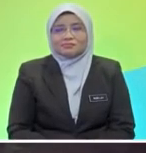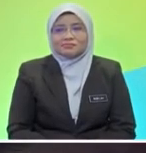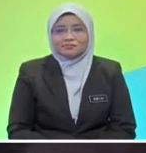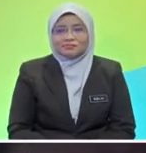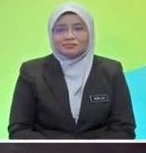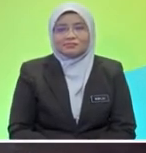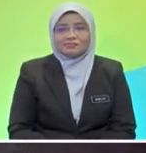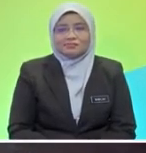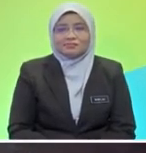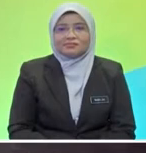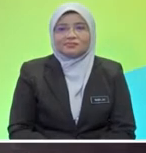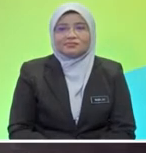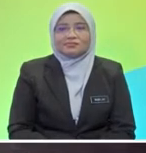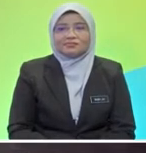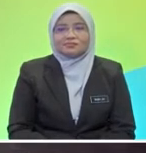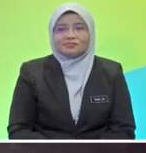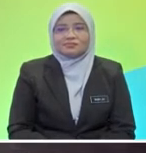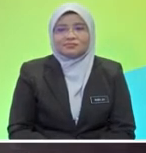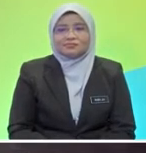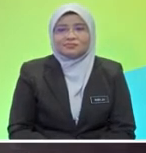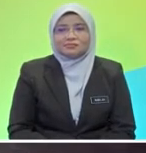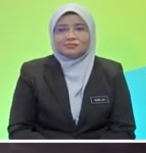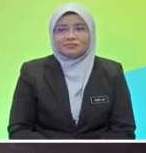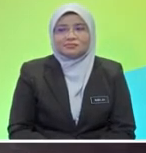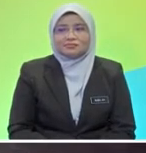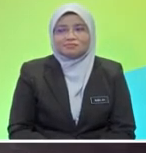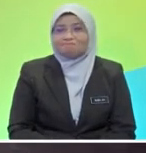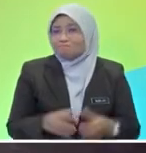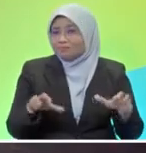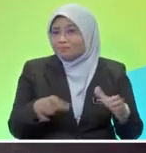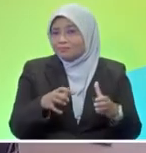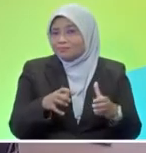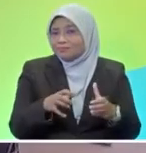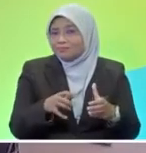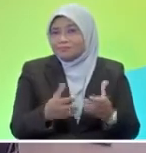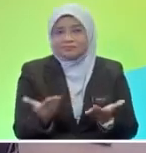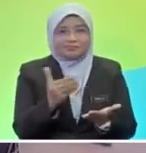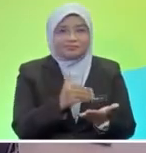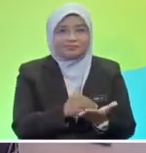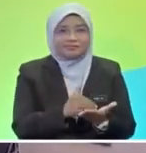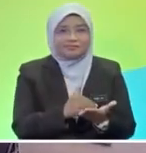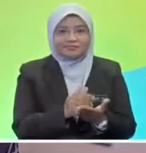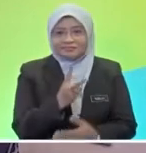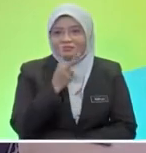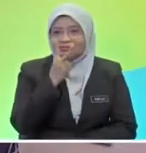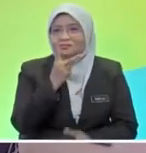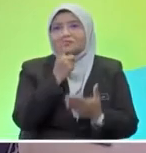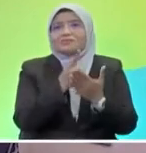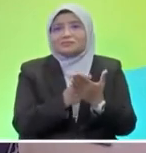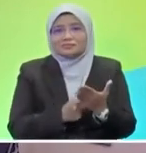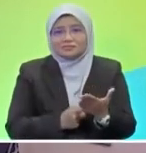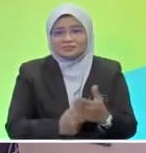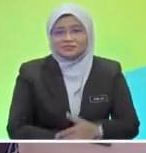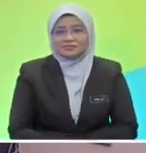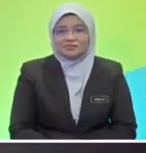very good. Ah. Okay, shall we... throw the dice again. All right, let's do more. Let's see what comes this